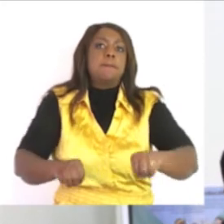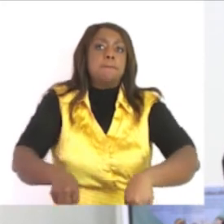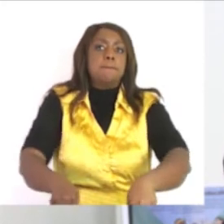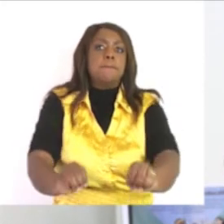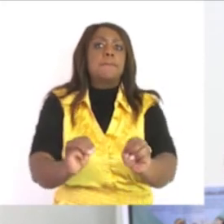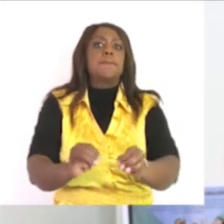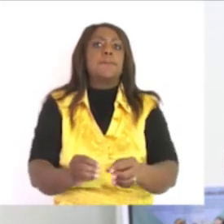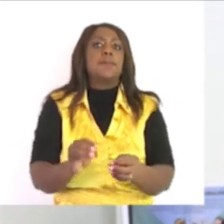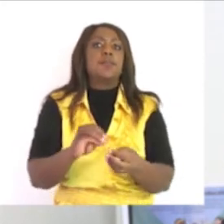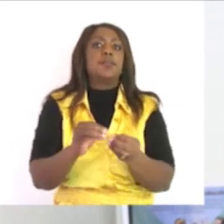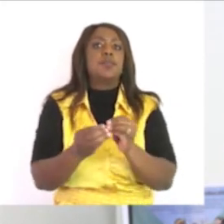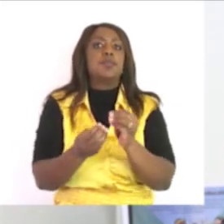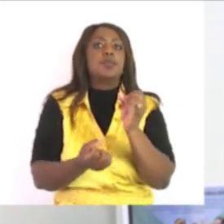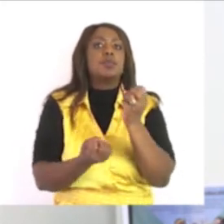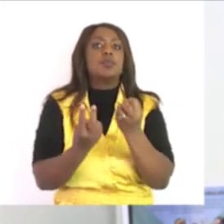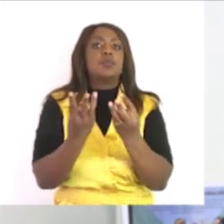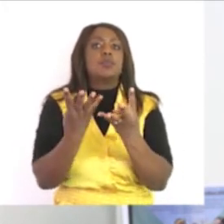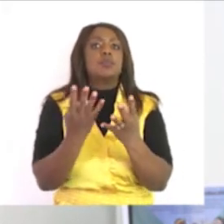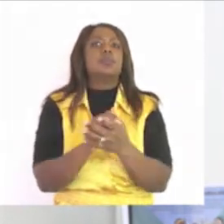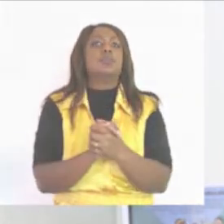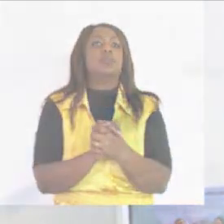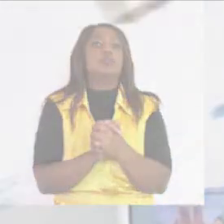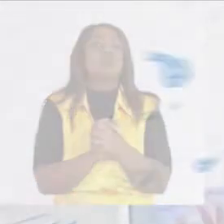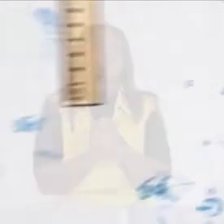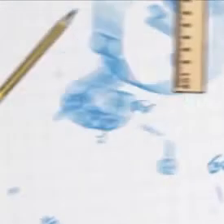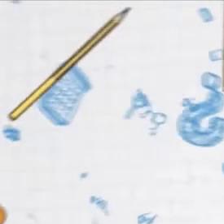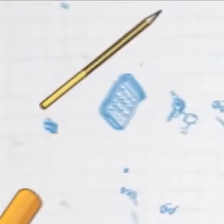our booklet and do the activity.